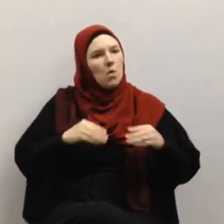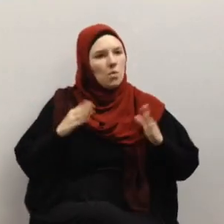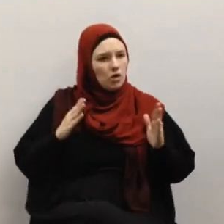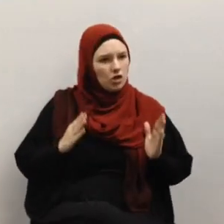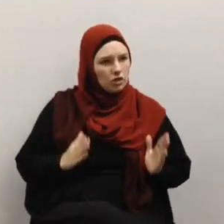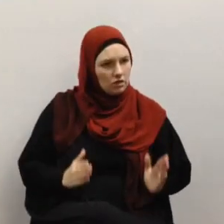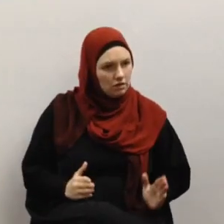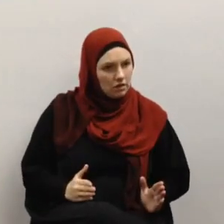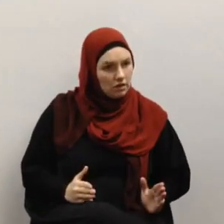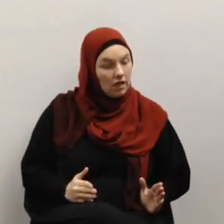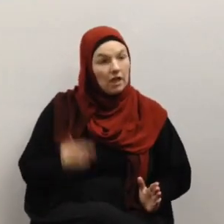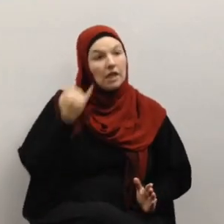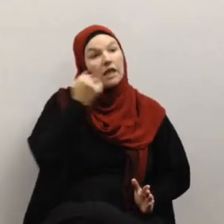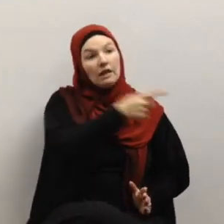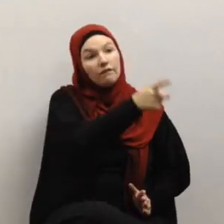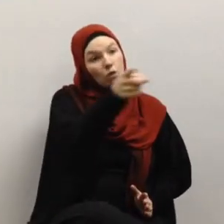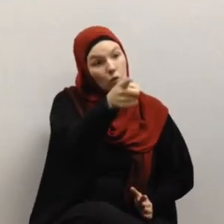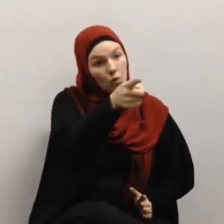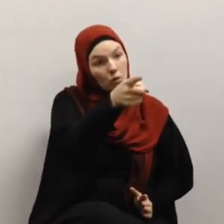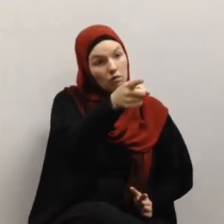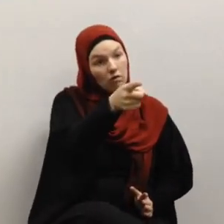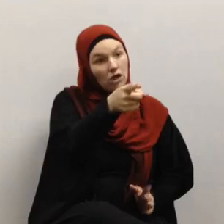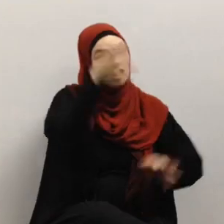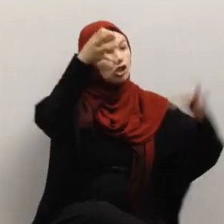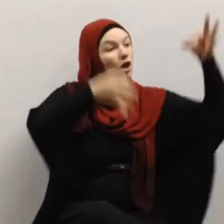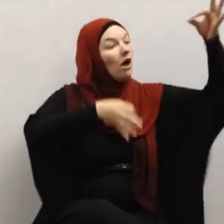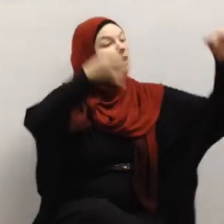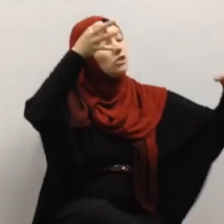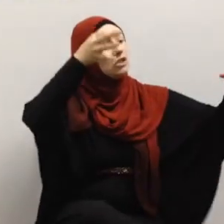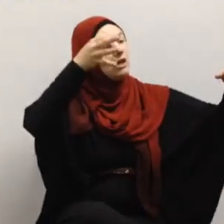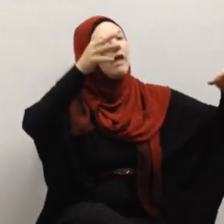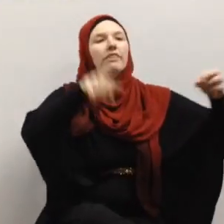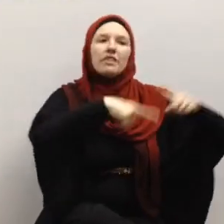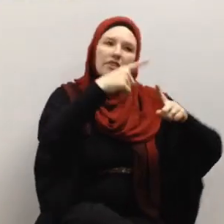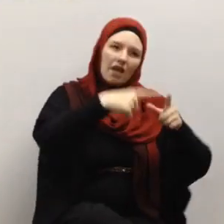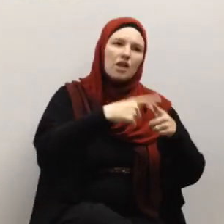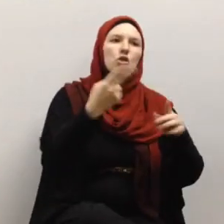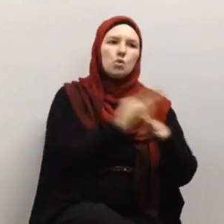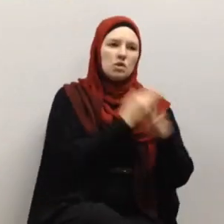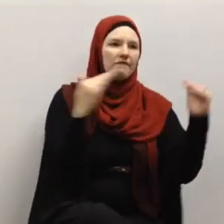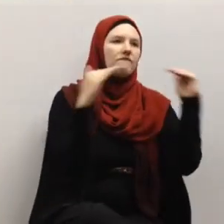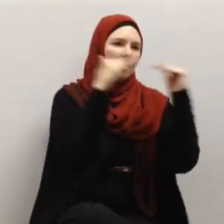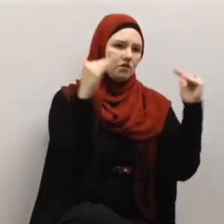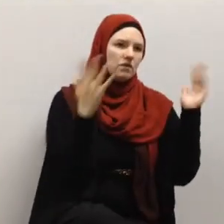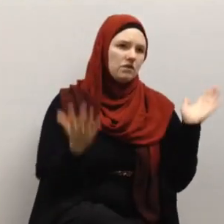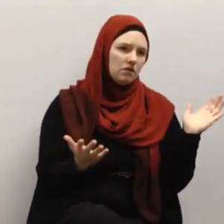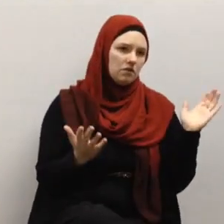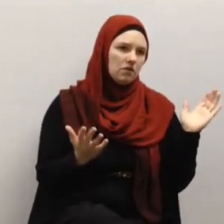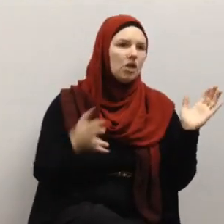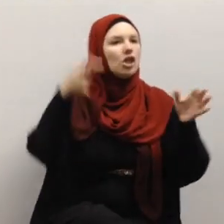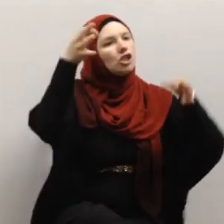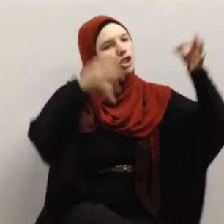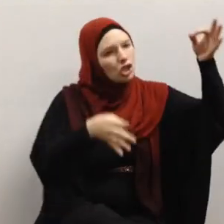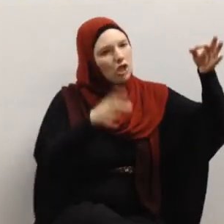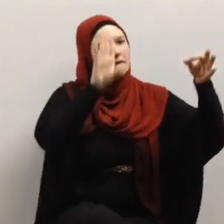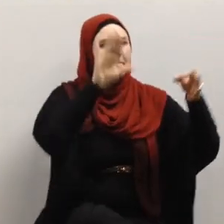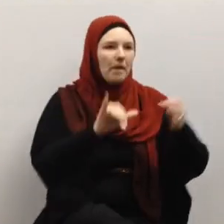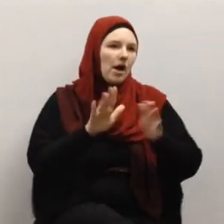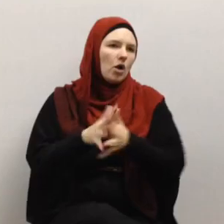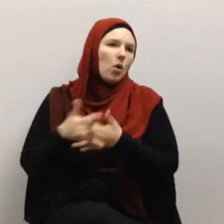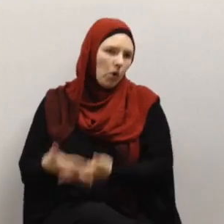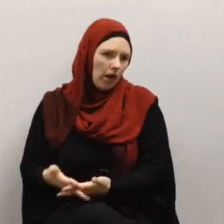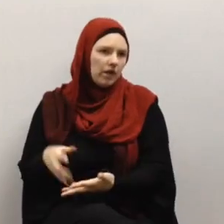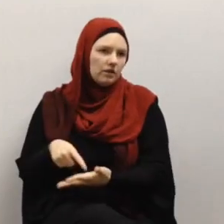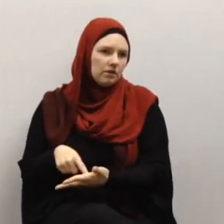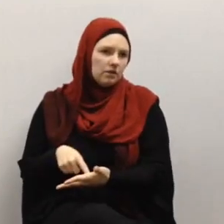and if you judge among people, judge by justice, which is another way to say judge by the Quran, judge